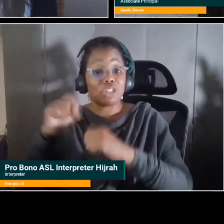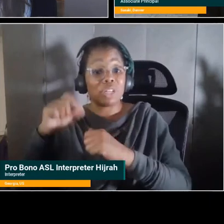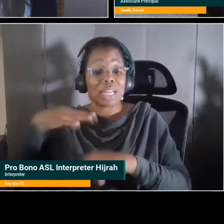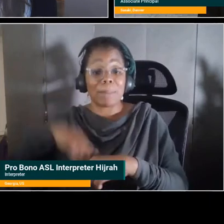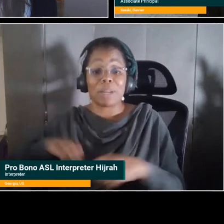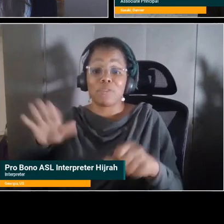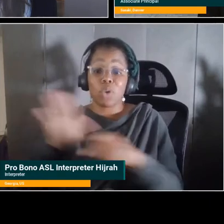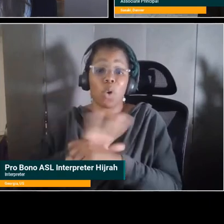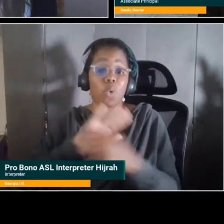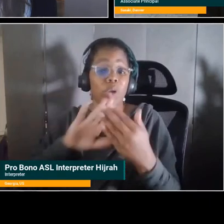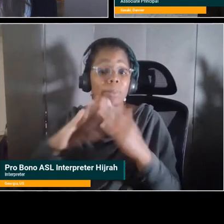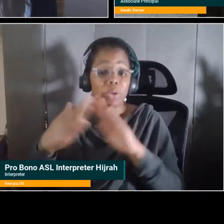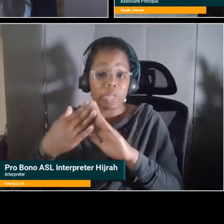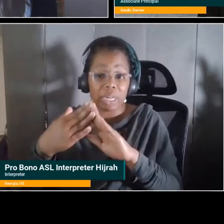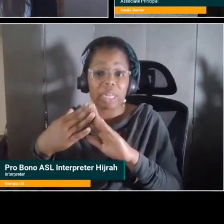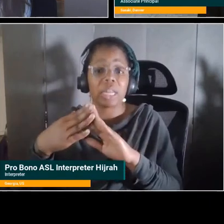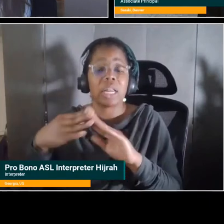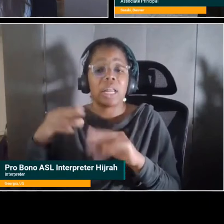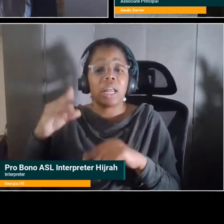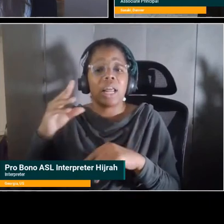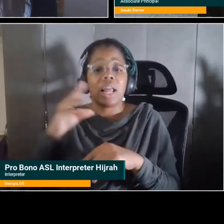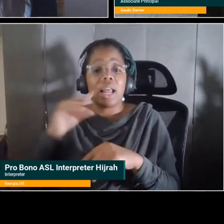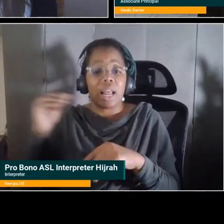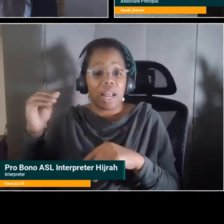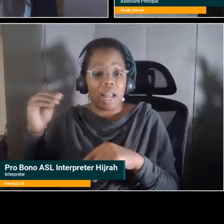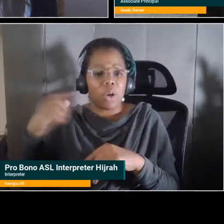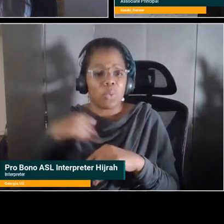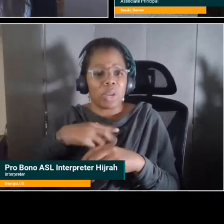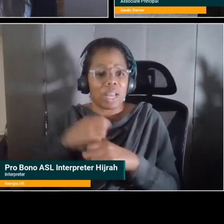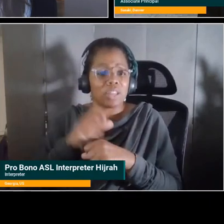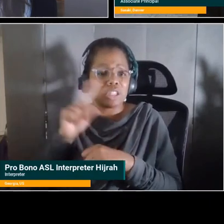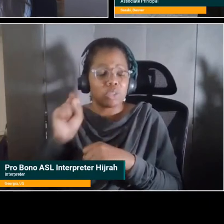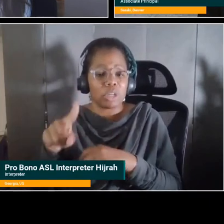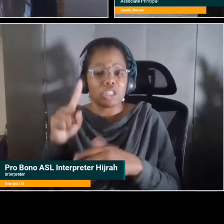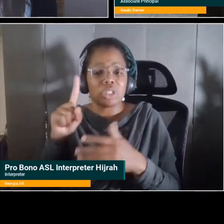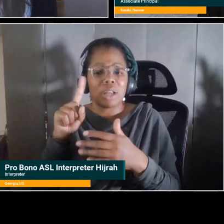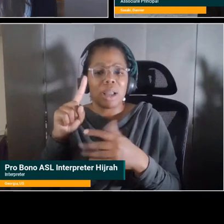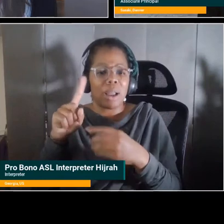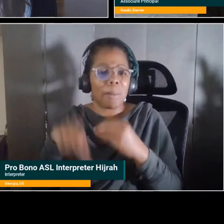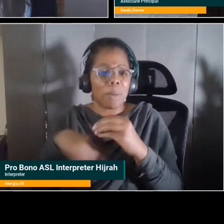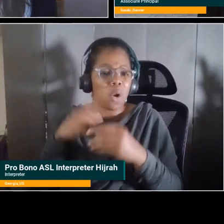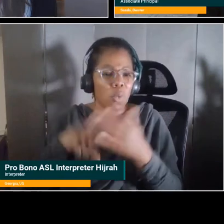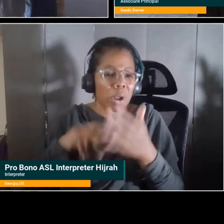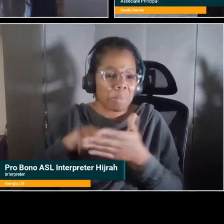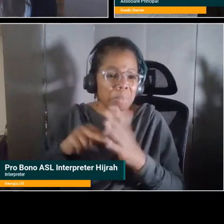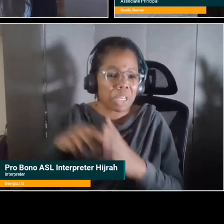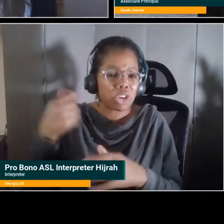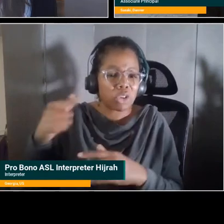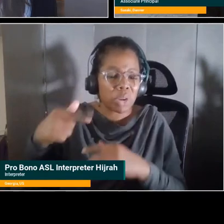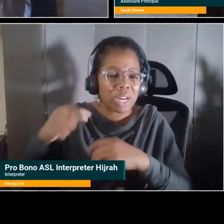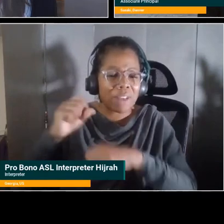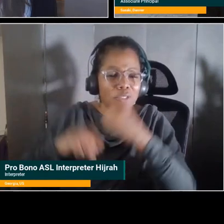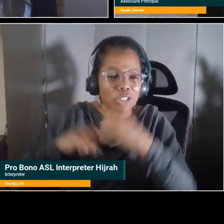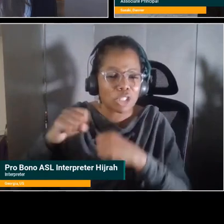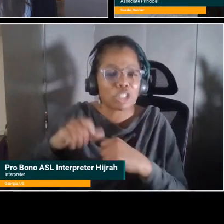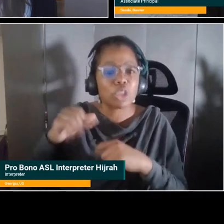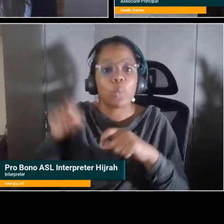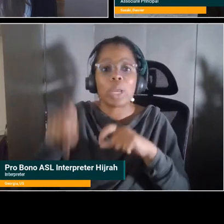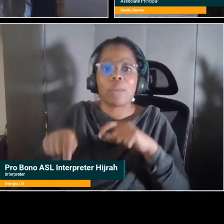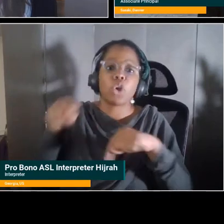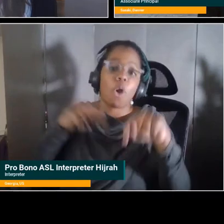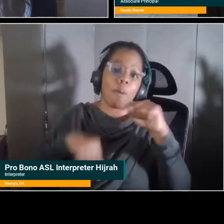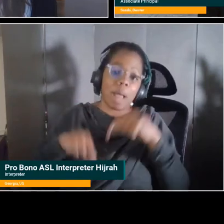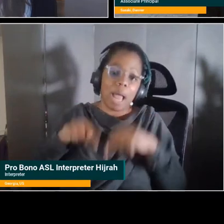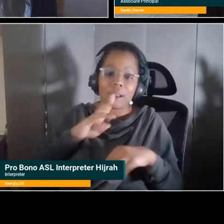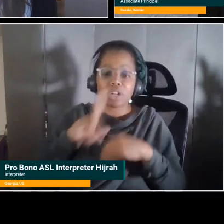community. And then we got this question about what is green infrastructure. And we really need to go back and talk